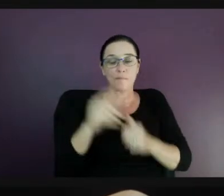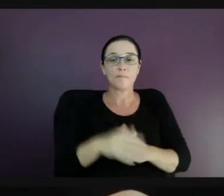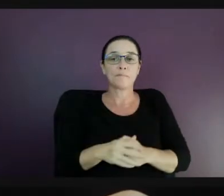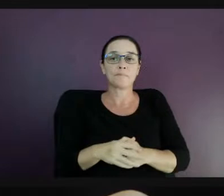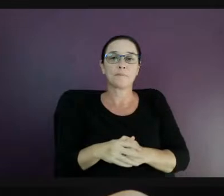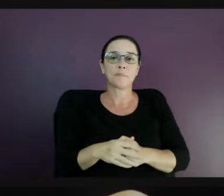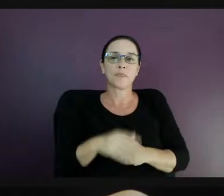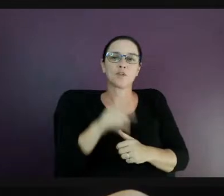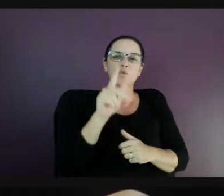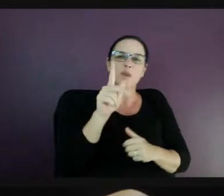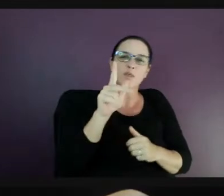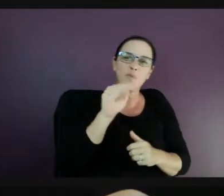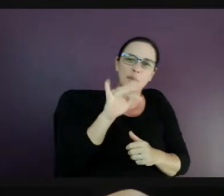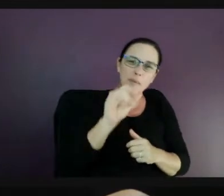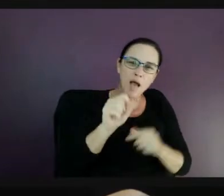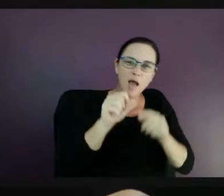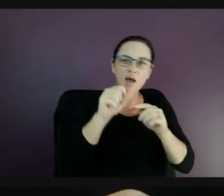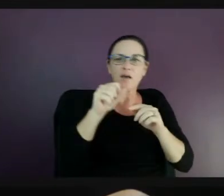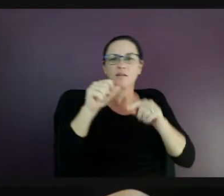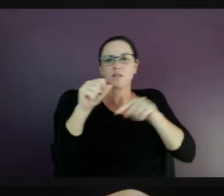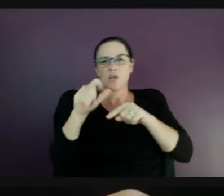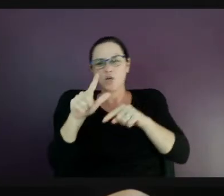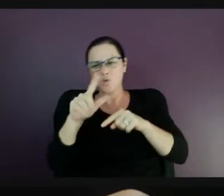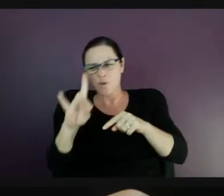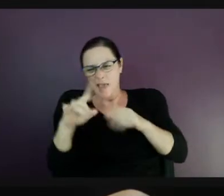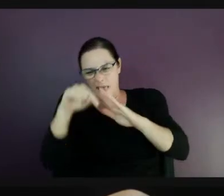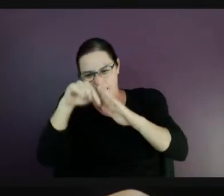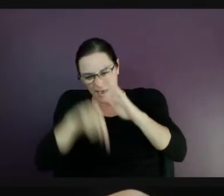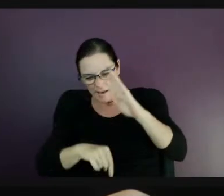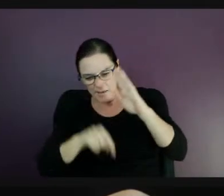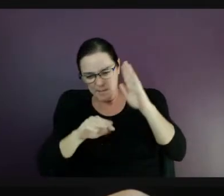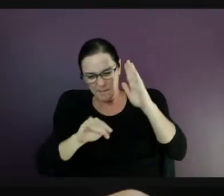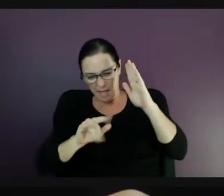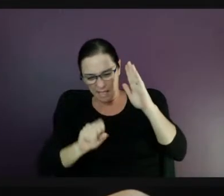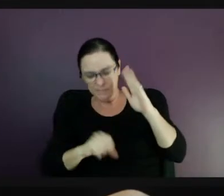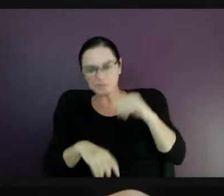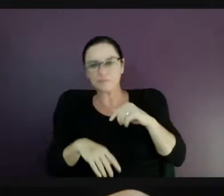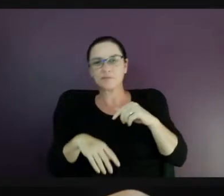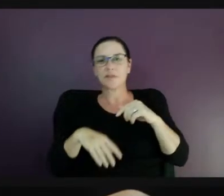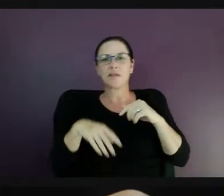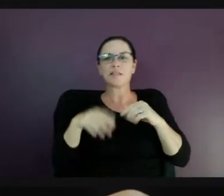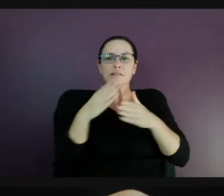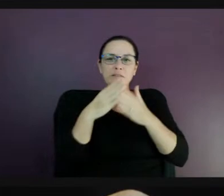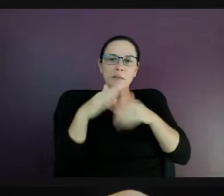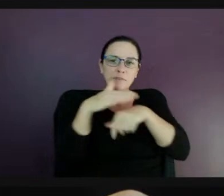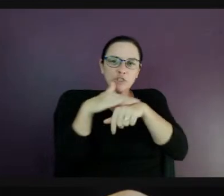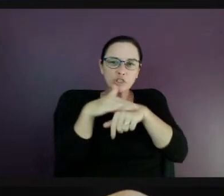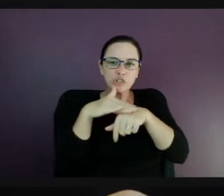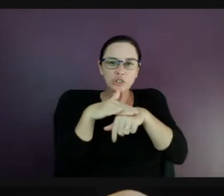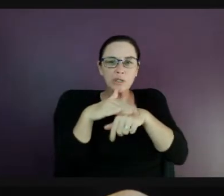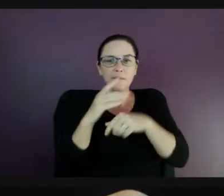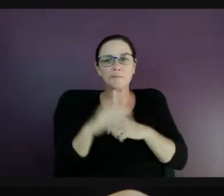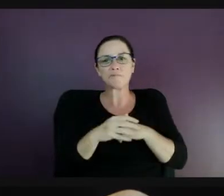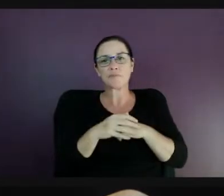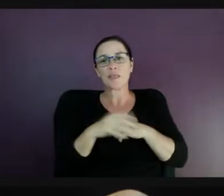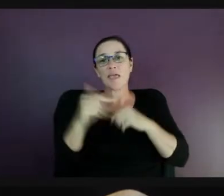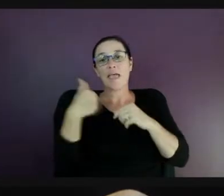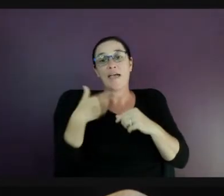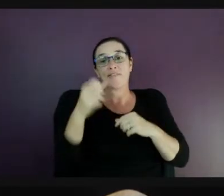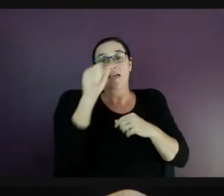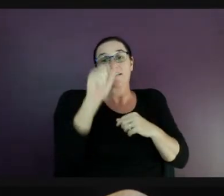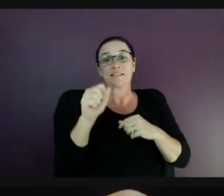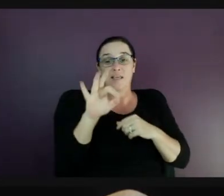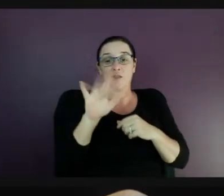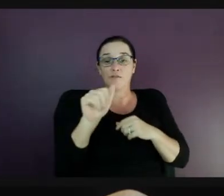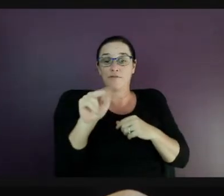28 miles. This one might be shallow, some shallow adjustments. Likely Mauna Loa has a south flank that can adjust in relation